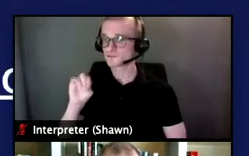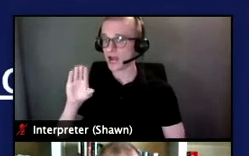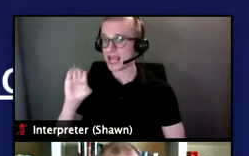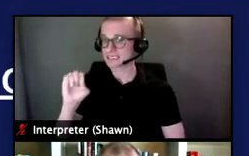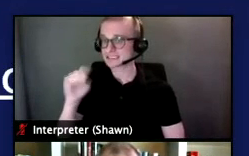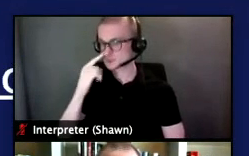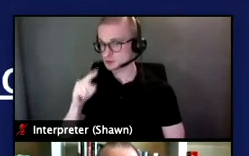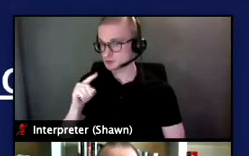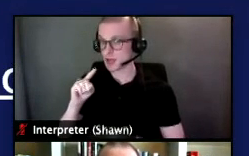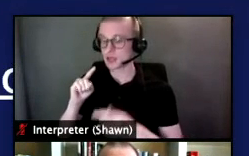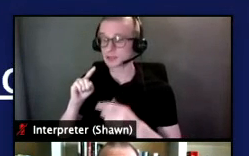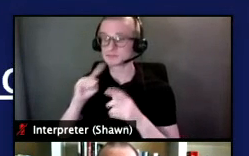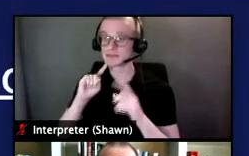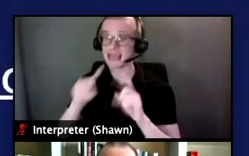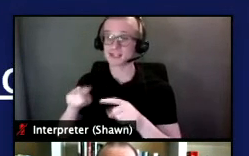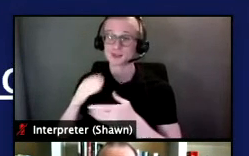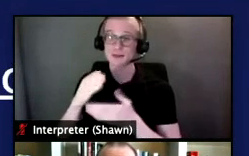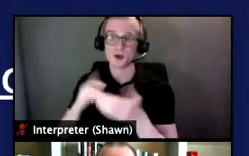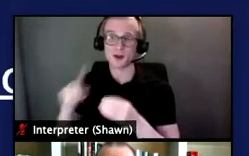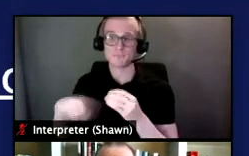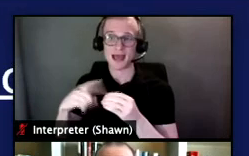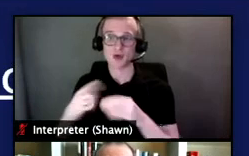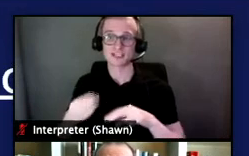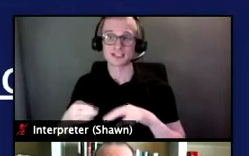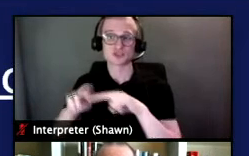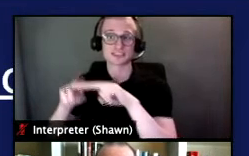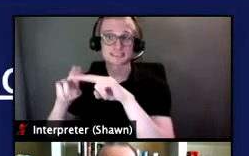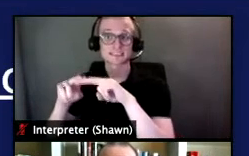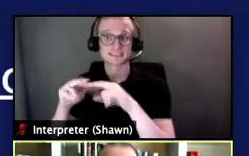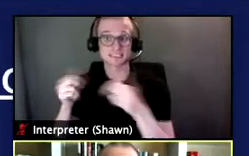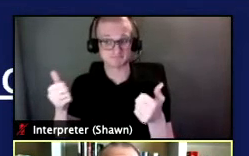increases, and that would be great.